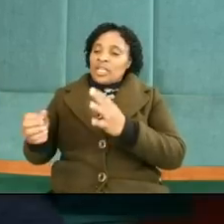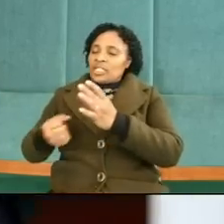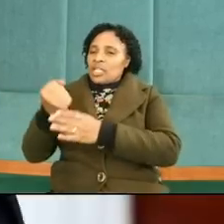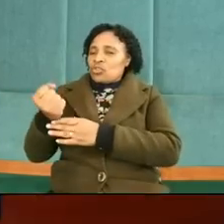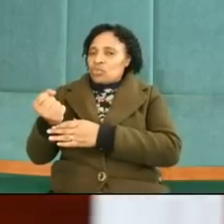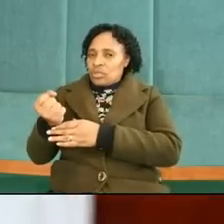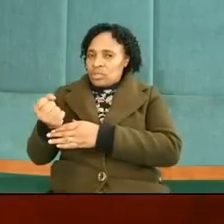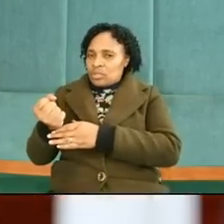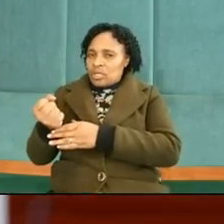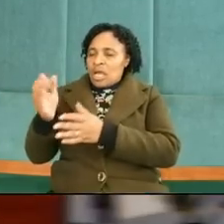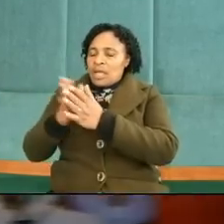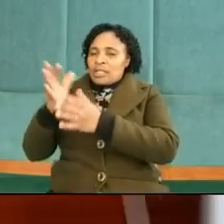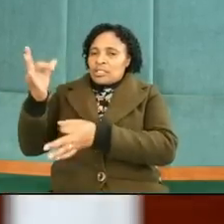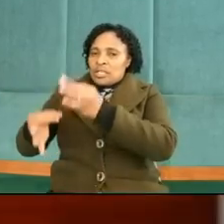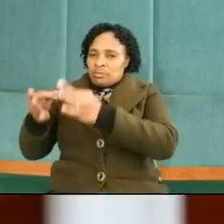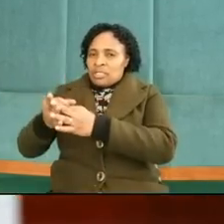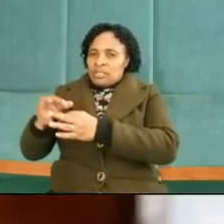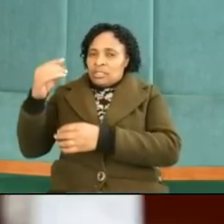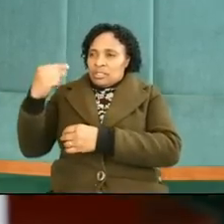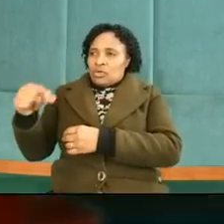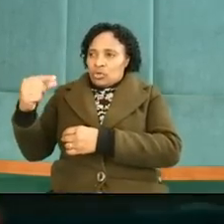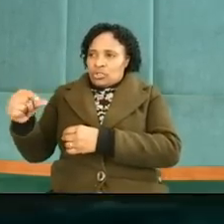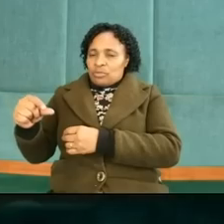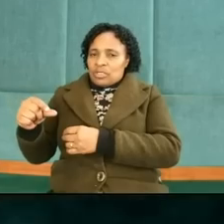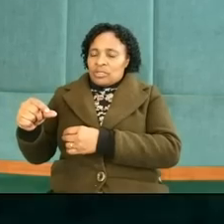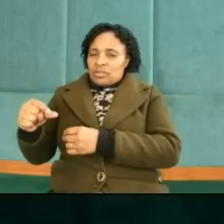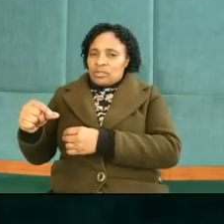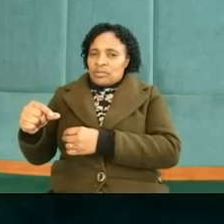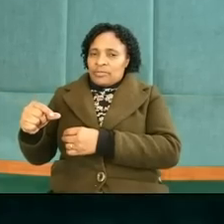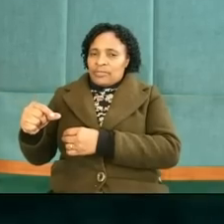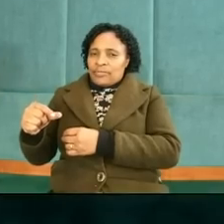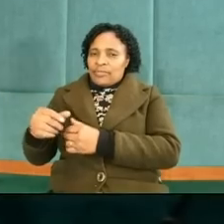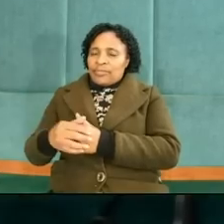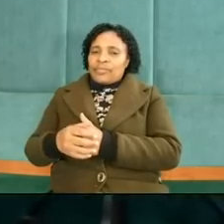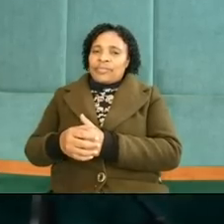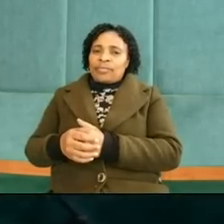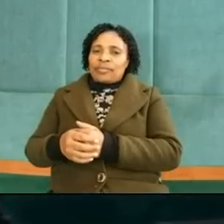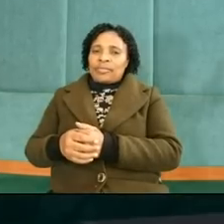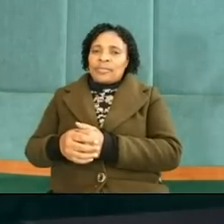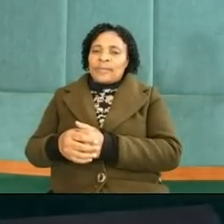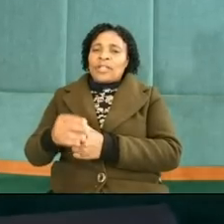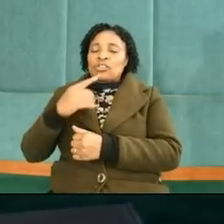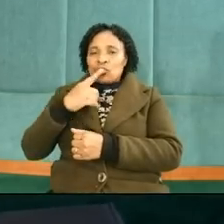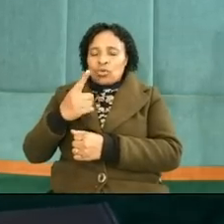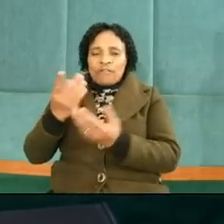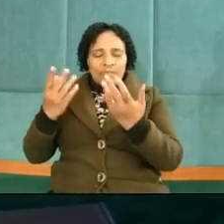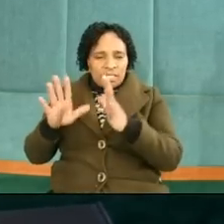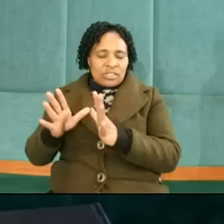Resurrection and judgment, gospel and judgment. And so I'm